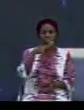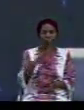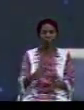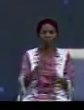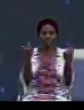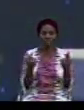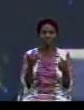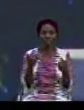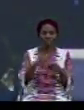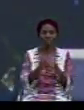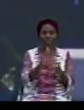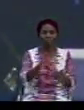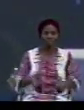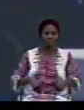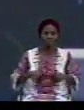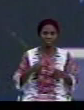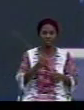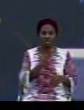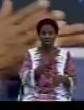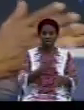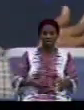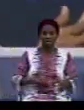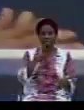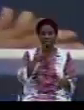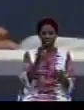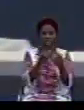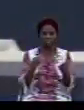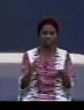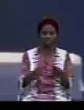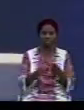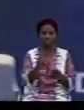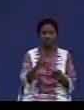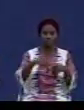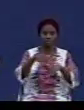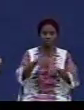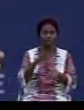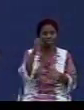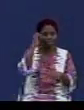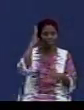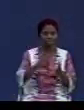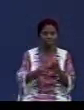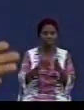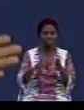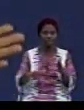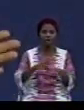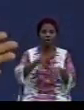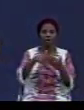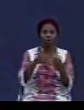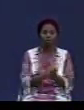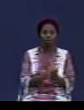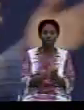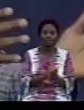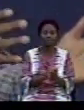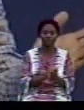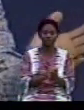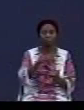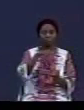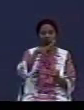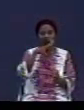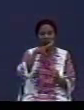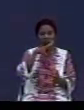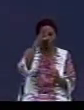your life, Christ is coming to you tonight. He will take all that defilement, all that uncleanness, all